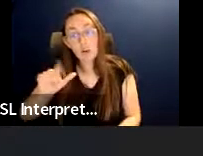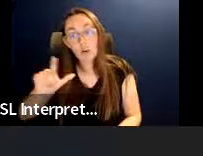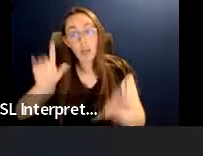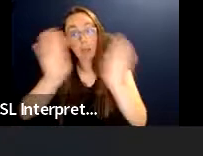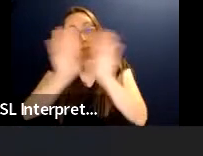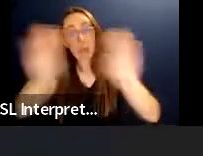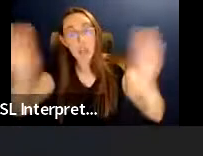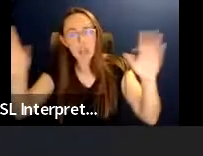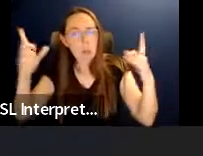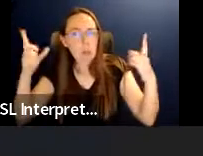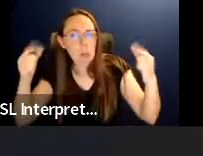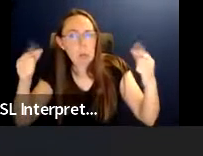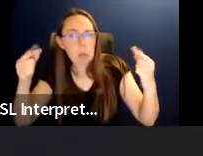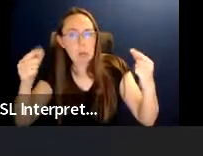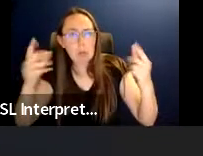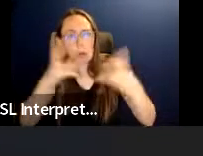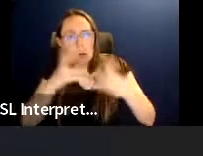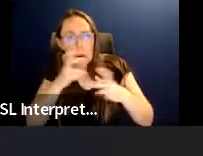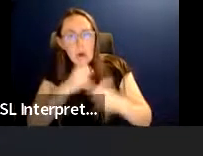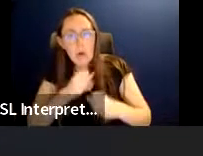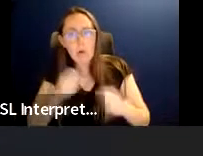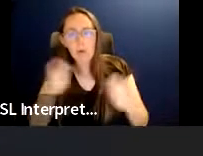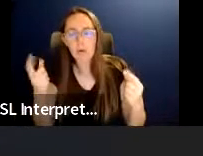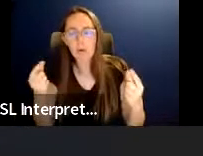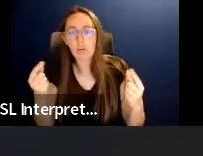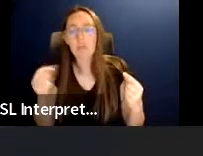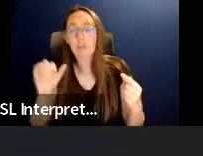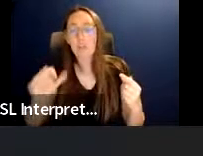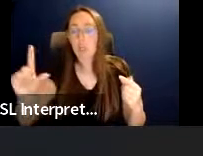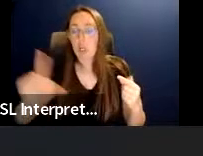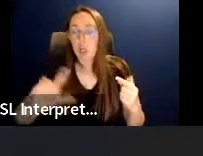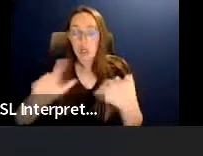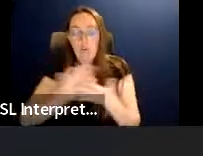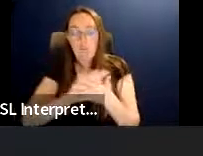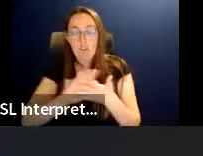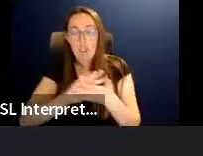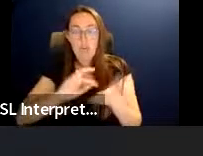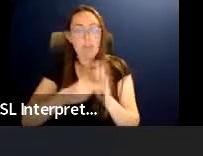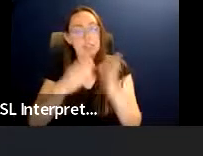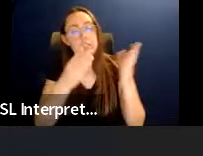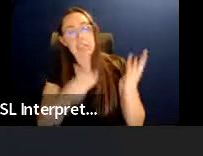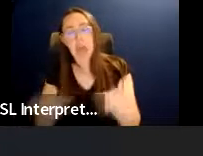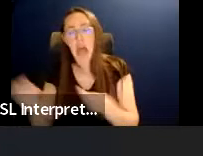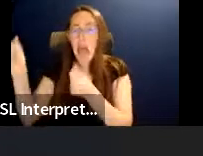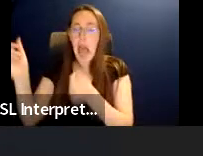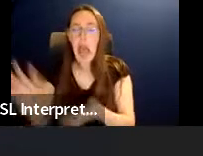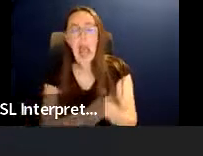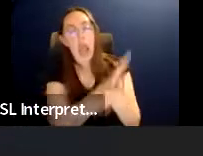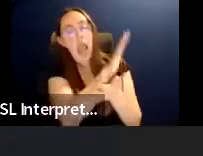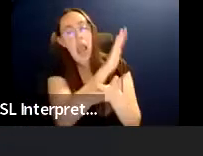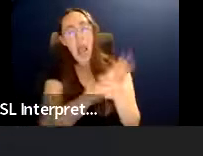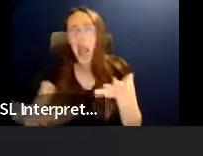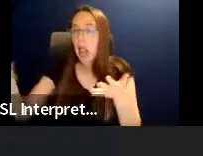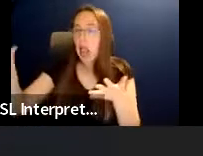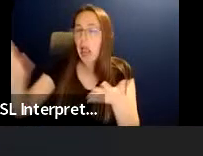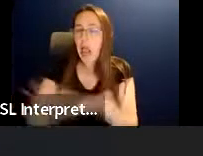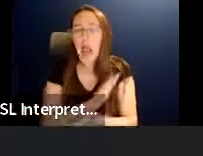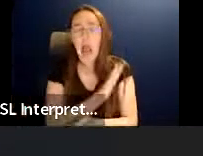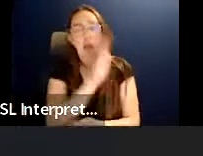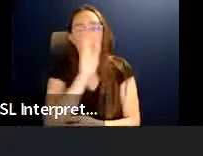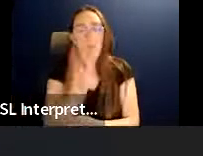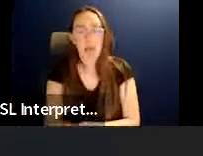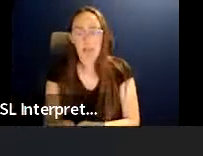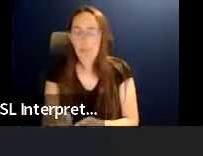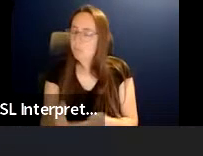banners? Because vinyl has a low friction coefficient, it'll slide and glide. But what if you need something with a high